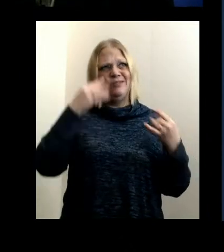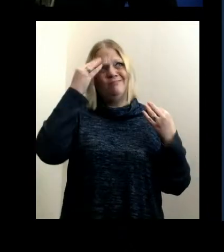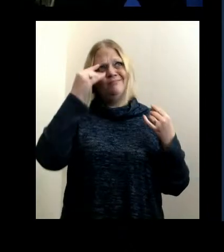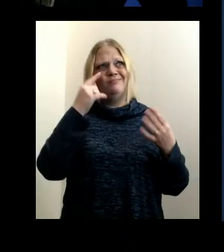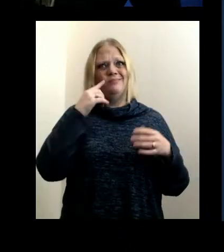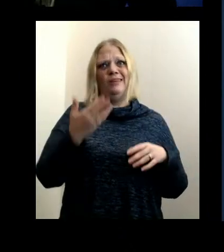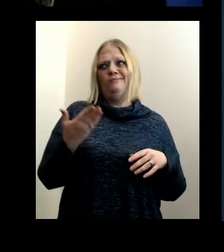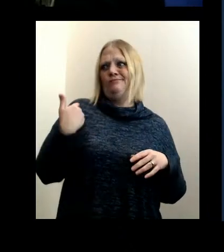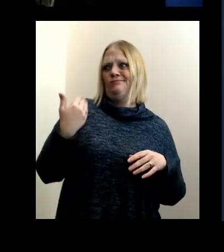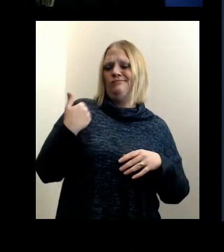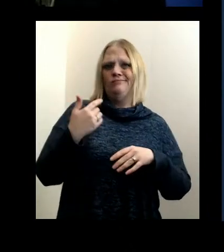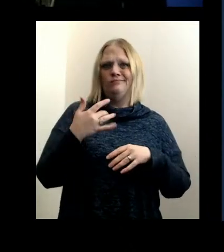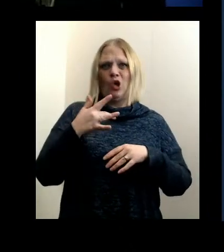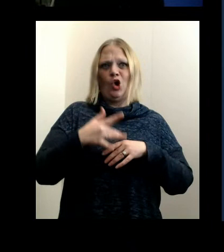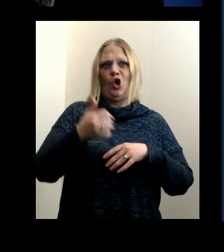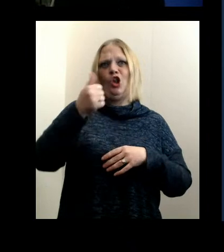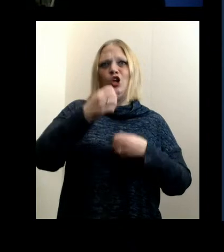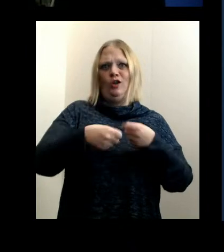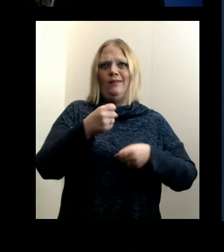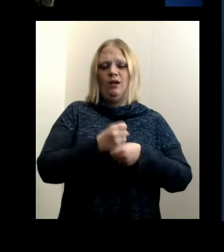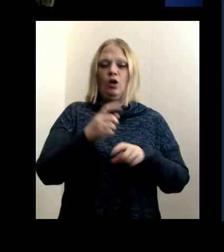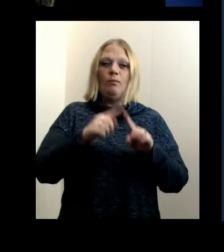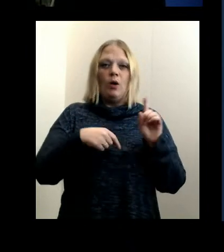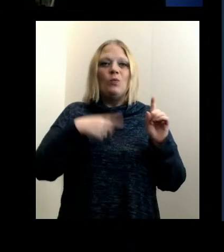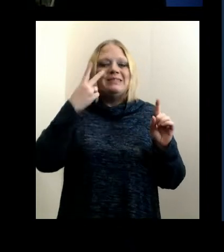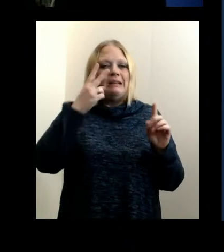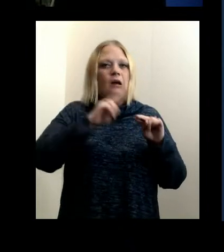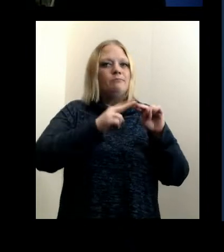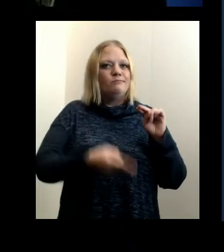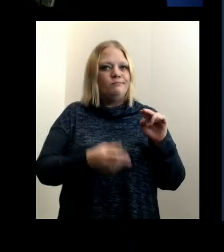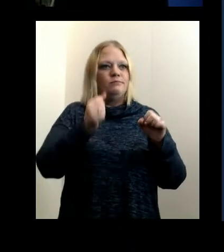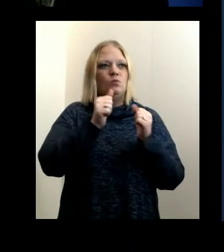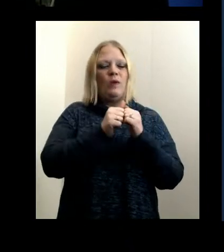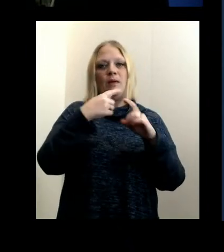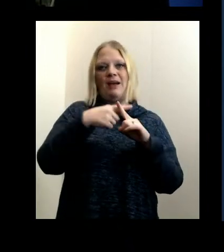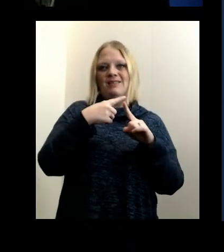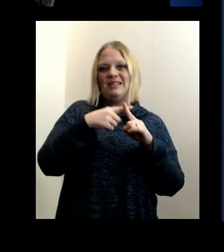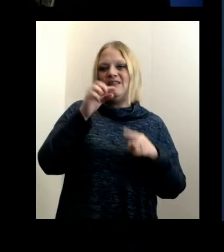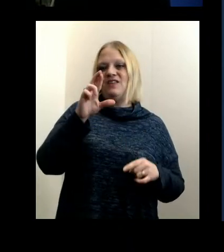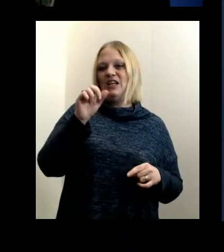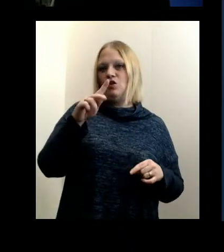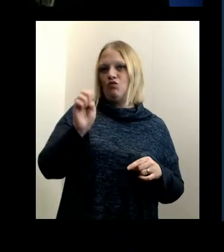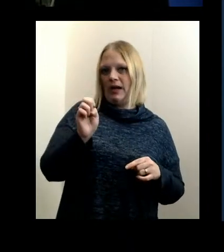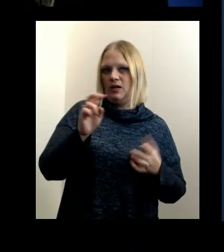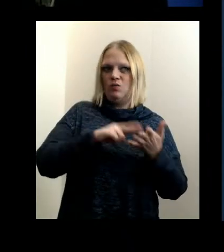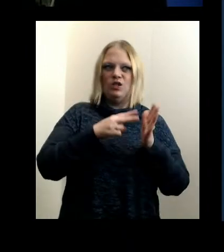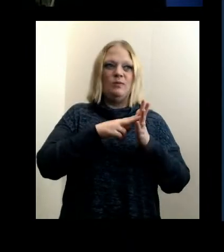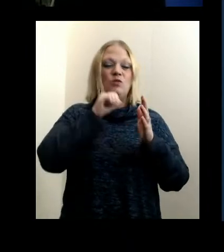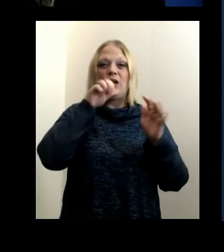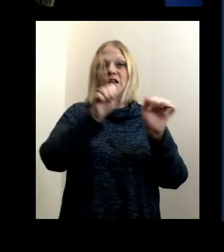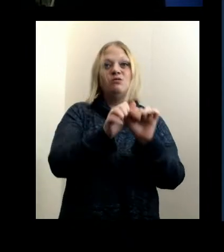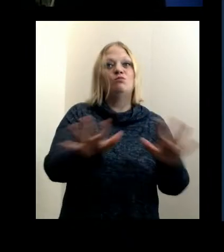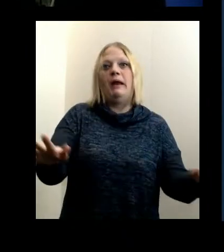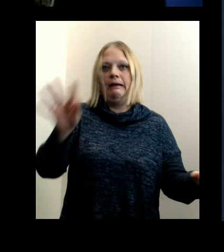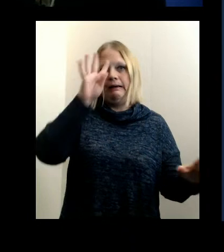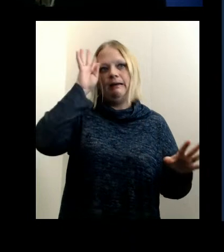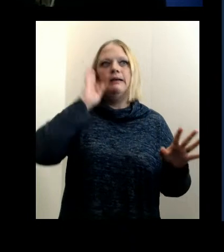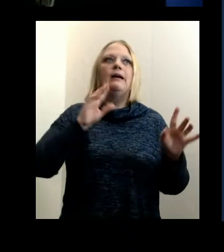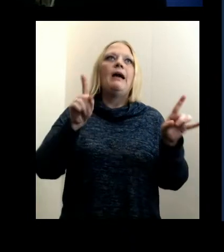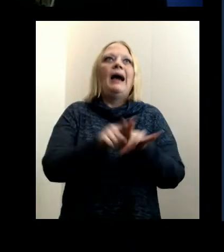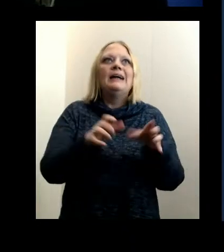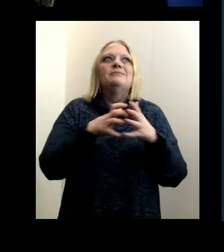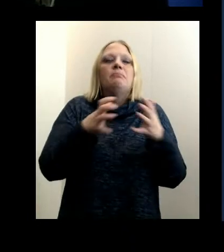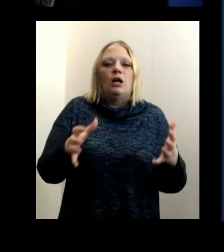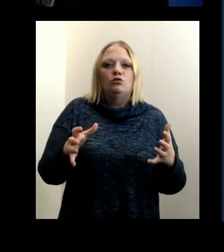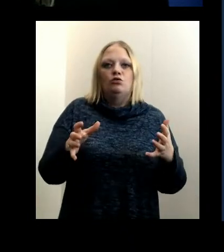year. But at least we're seeing a drop in the positivity rate, which means we're not spreading it to as many people as we